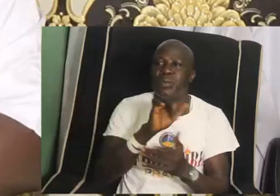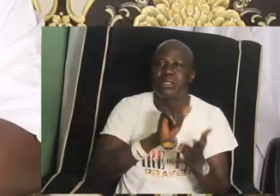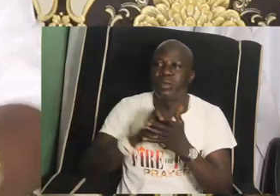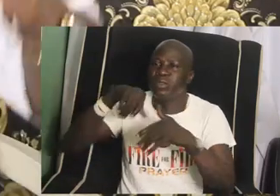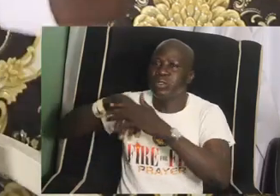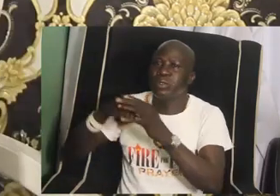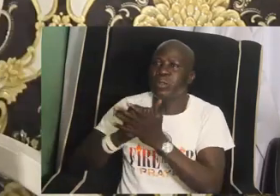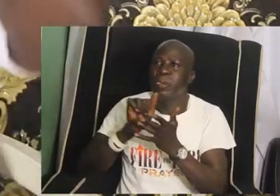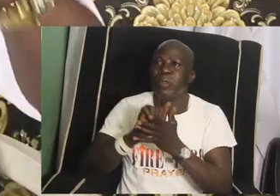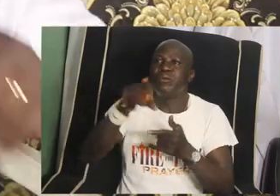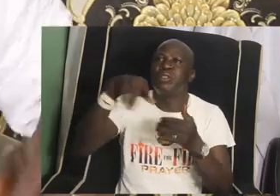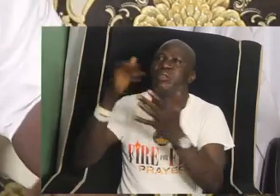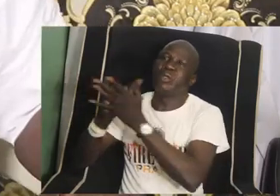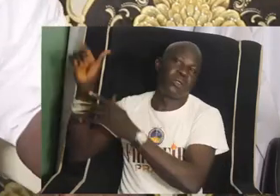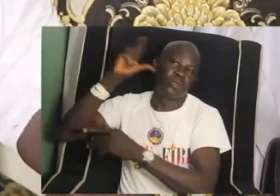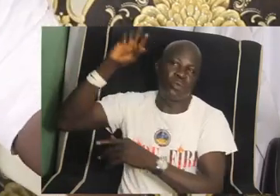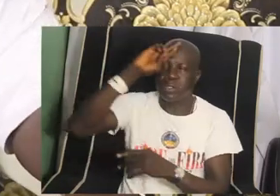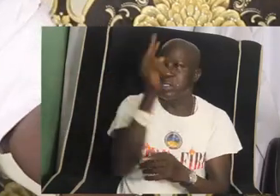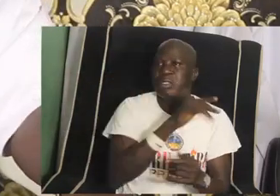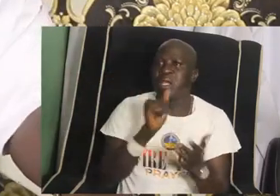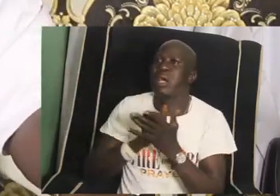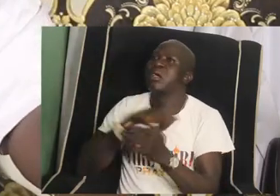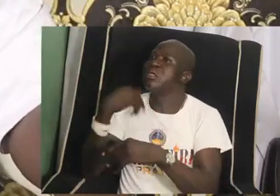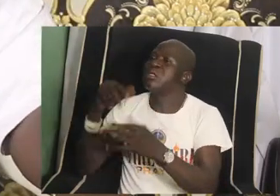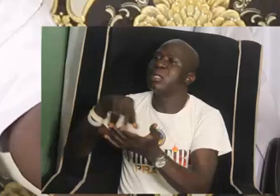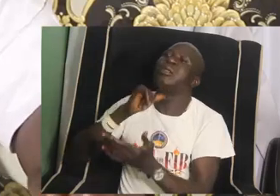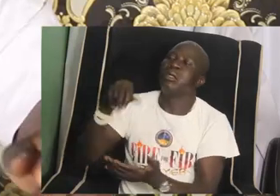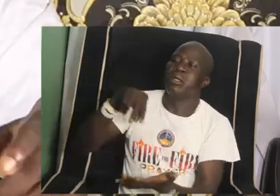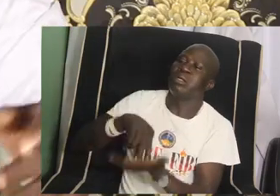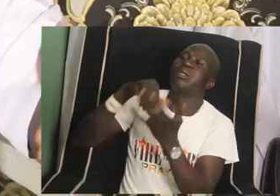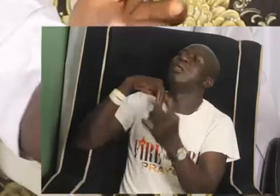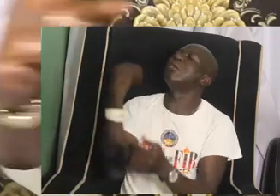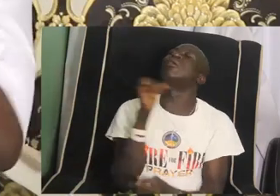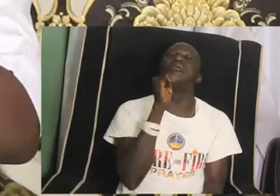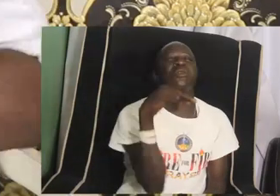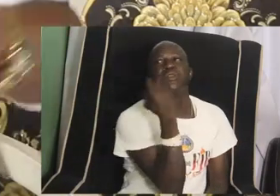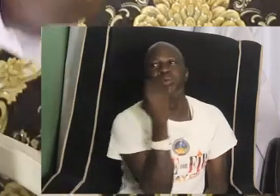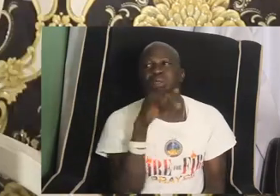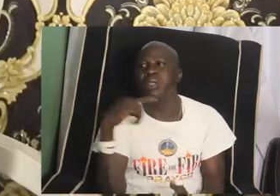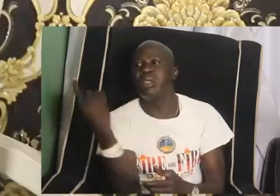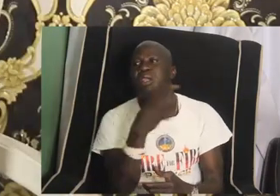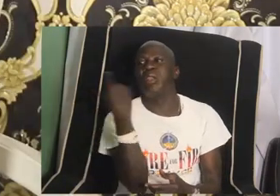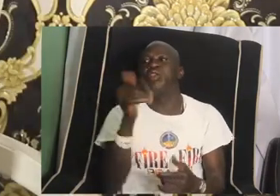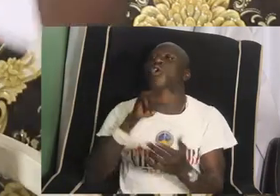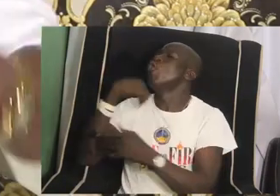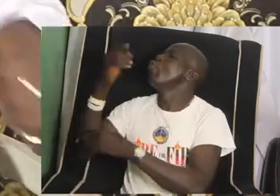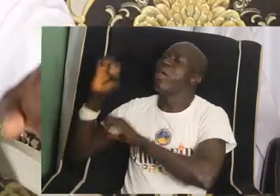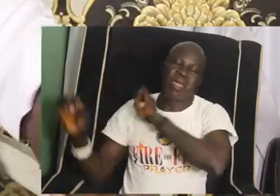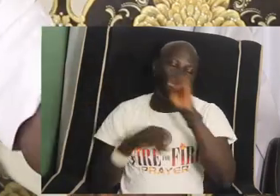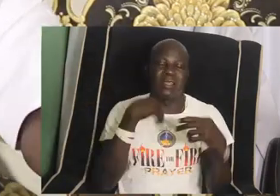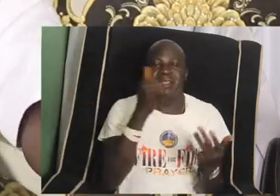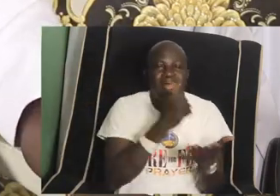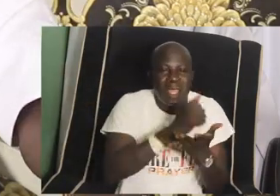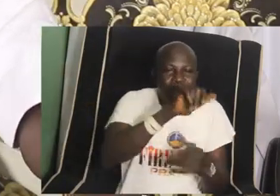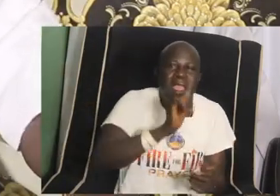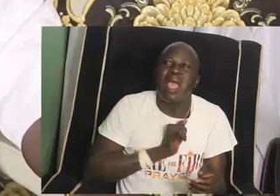anniversary. Listen to me, sir. I stand not alone. Mo wa soro mi o da so. I pronounce not alone. Mo gbe to ba de sa mi.